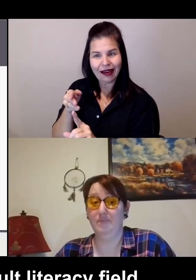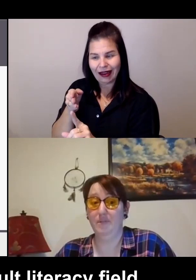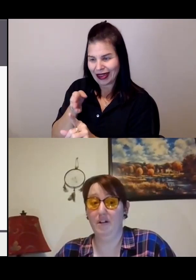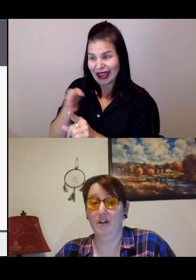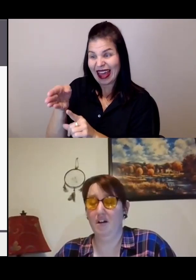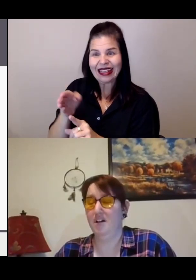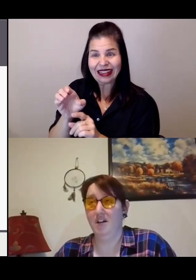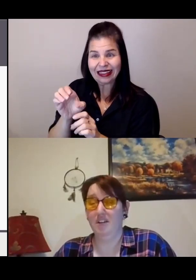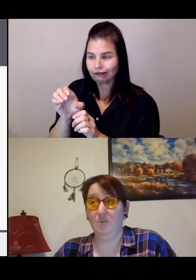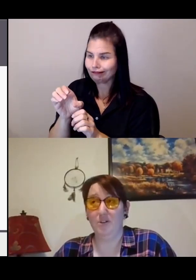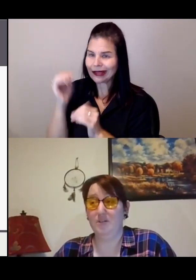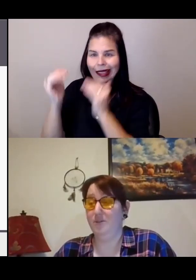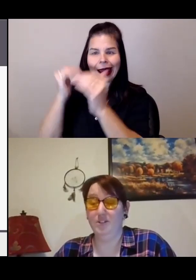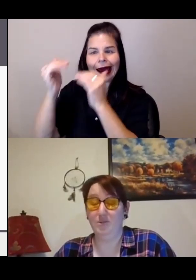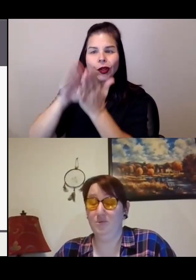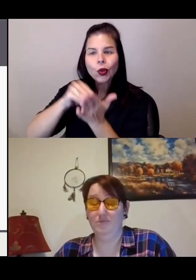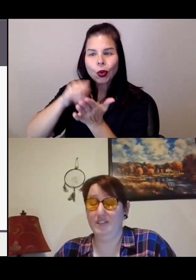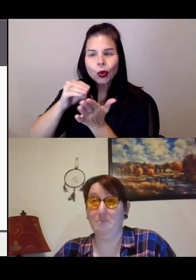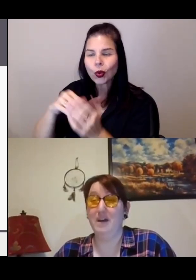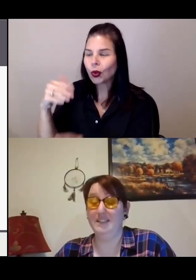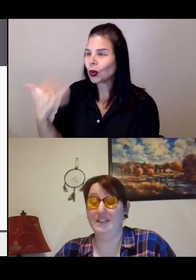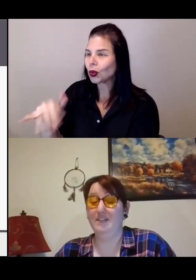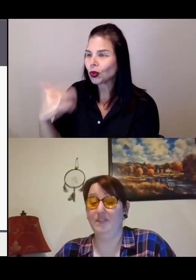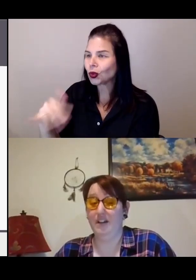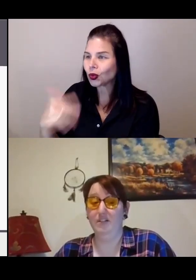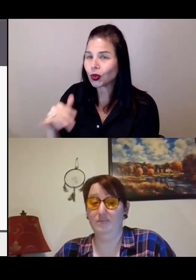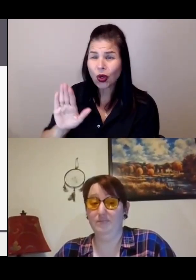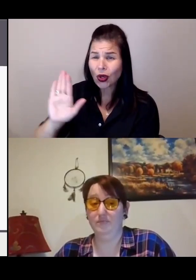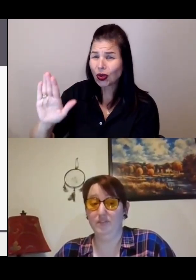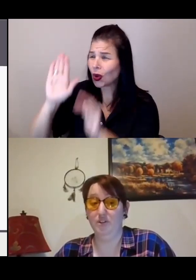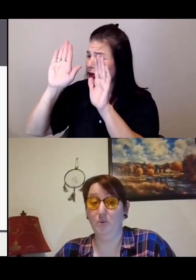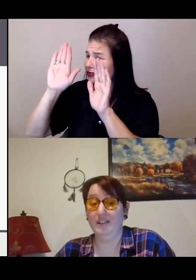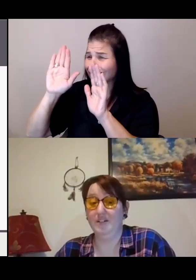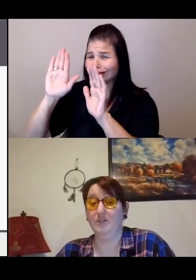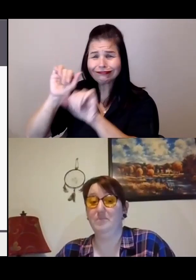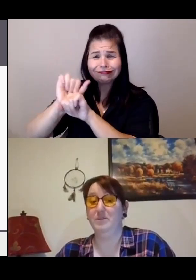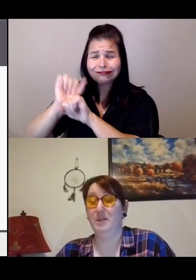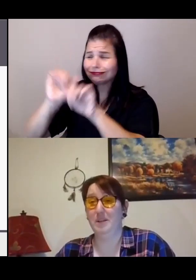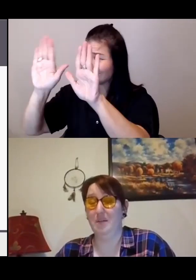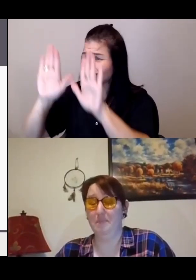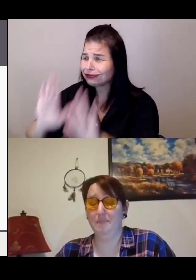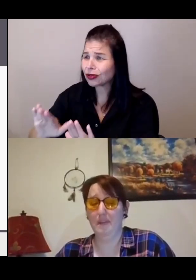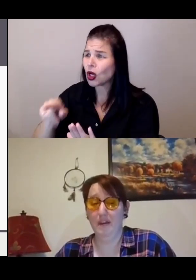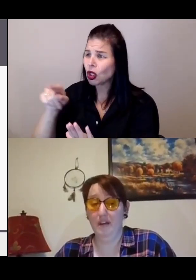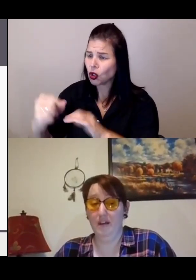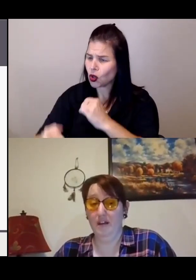ESL. The work you do is amazing and vital. You quite literally build people